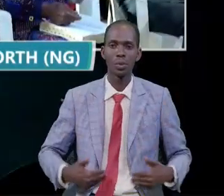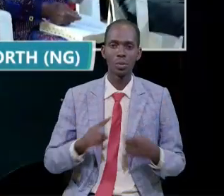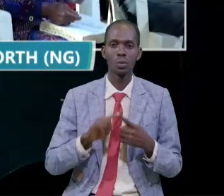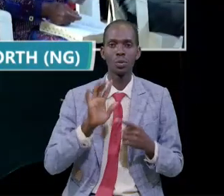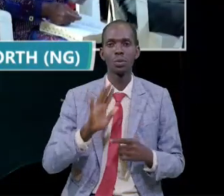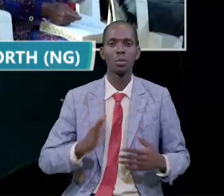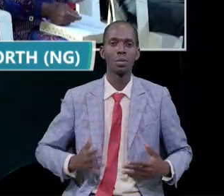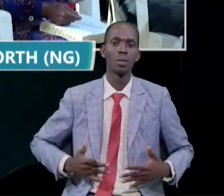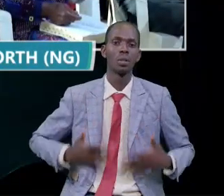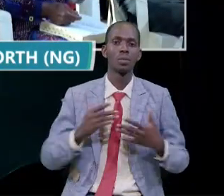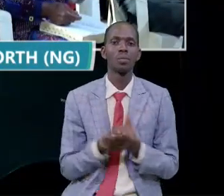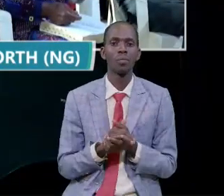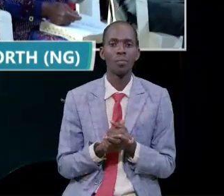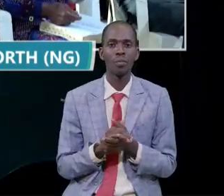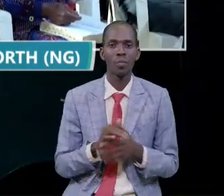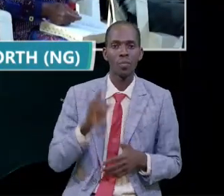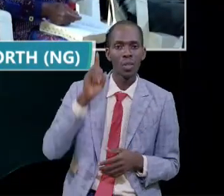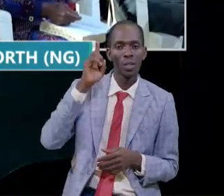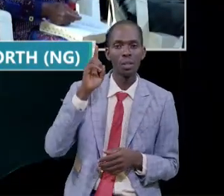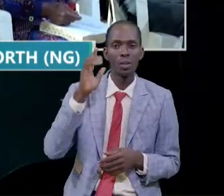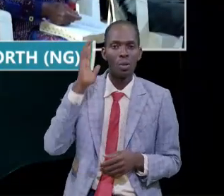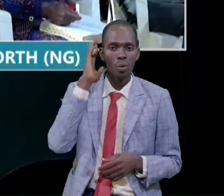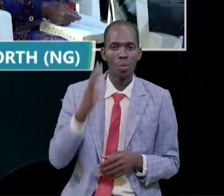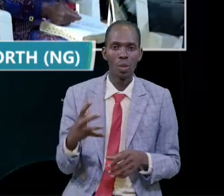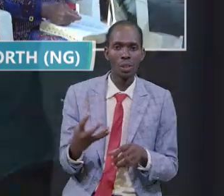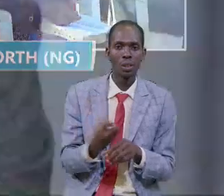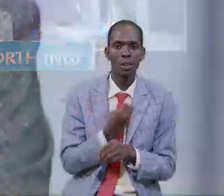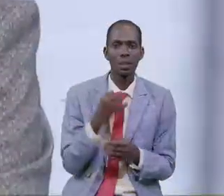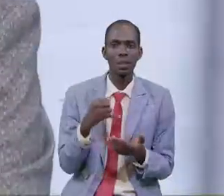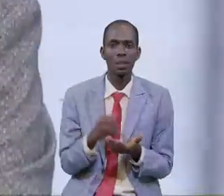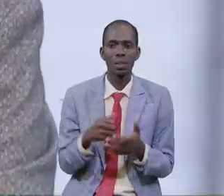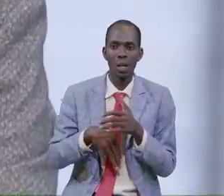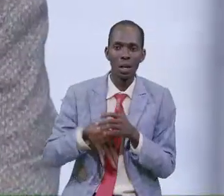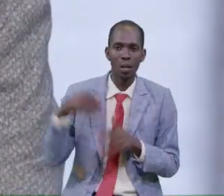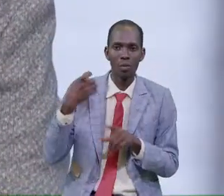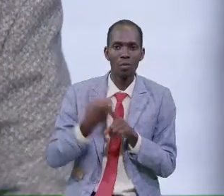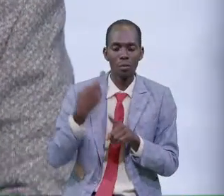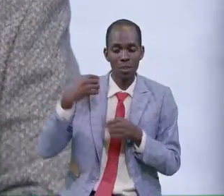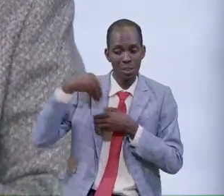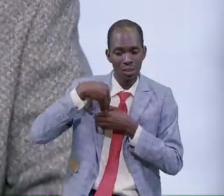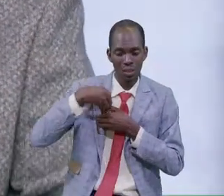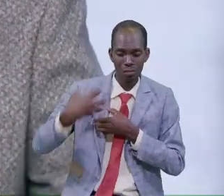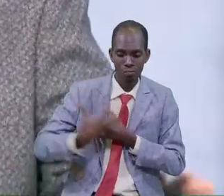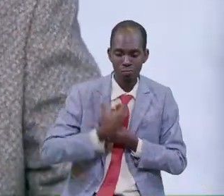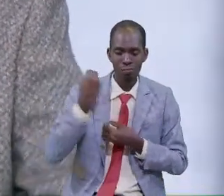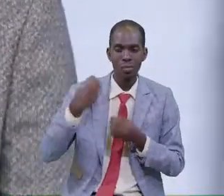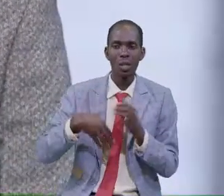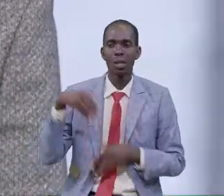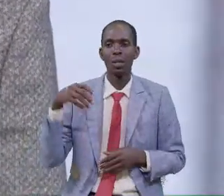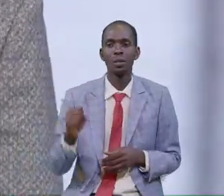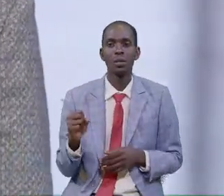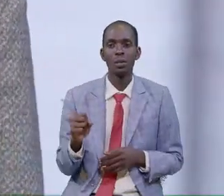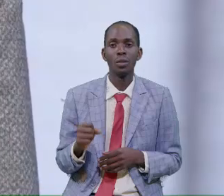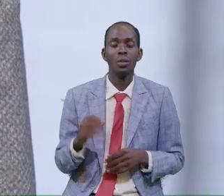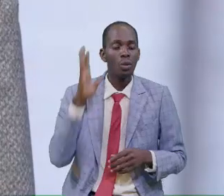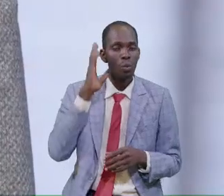He will take it away from the inside. He'll take it from all the members of